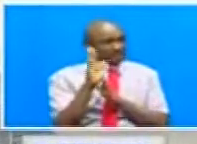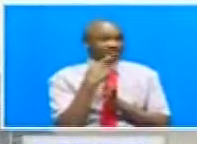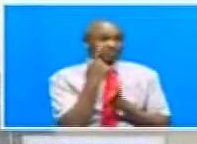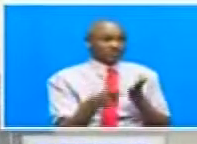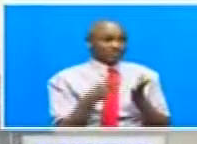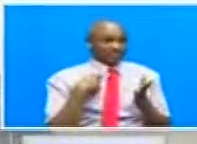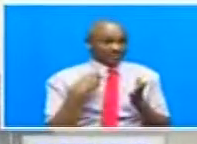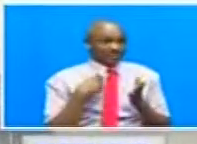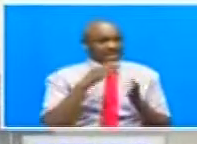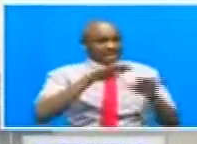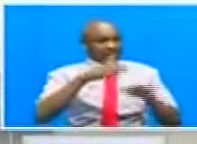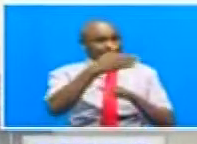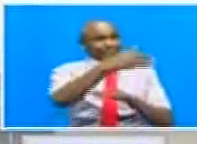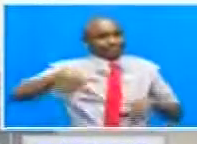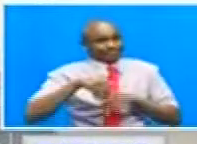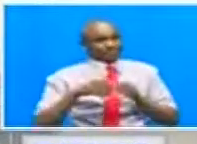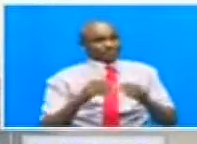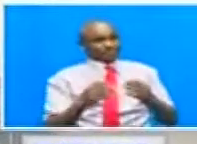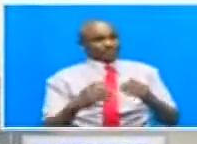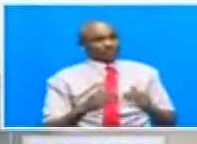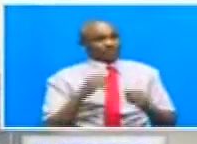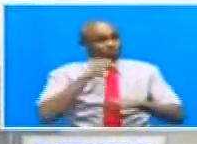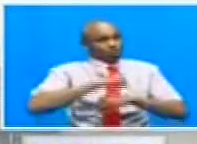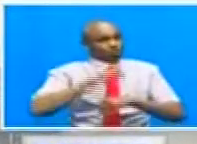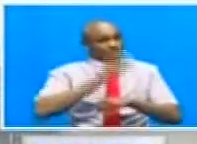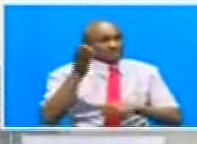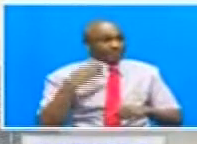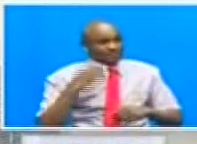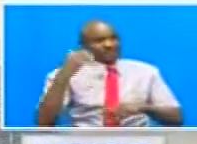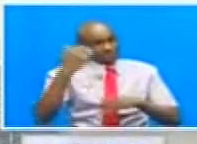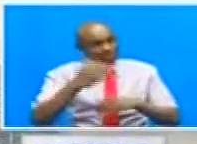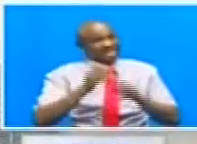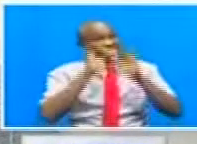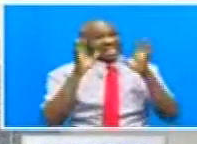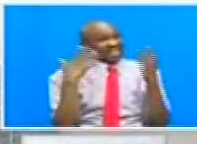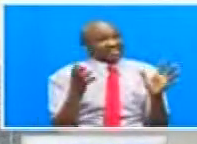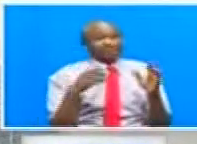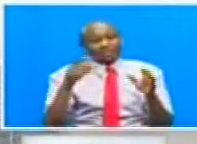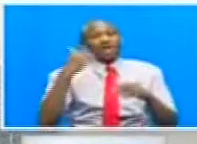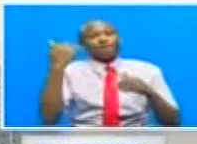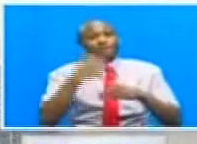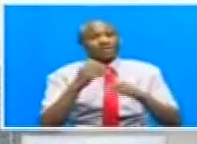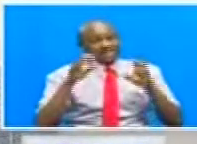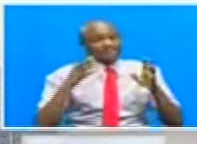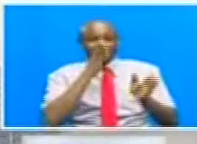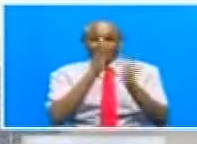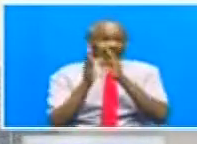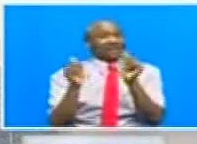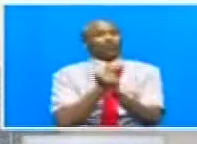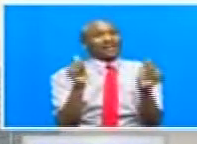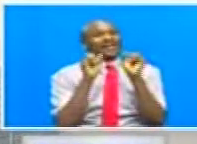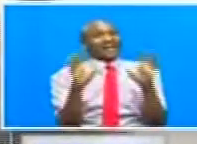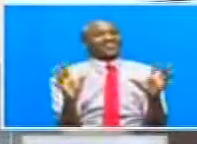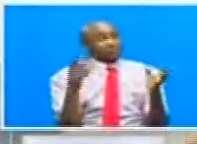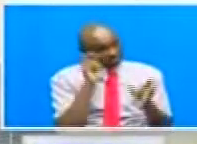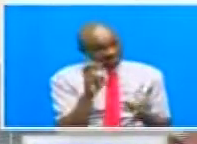would slice a piece of land, and especially schools where the boundaries are not very clear, mm-hmm. where planning has not been done and surveying has not been